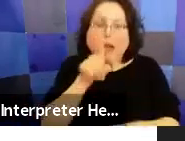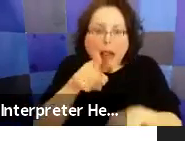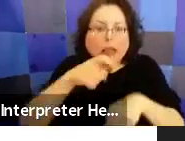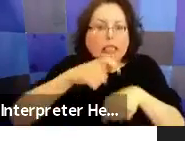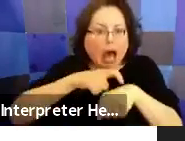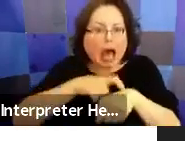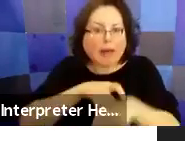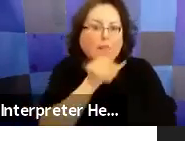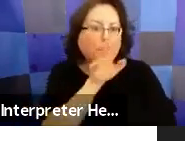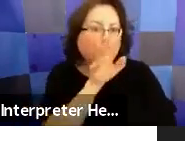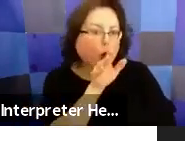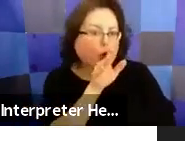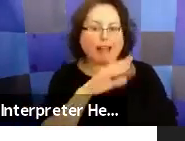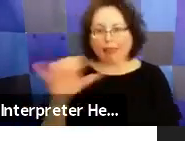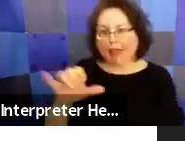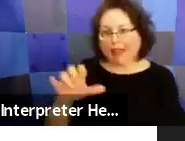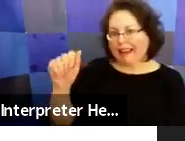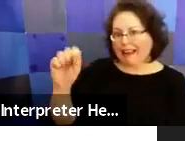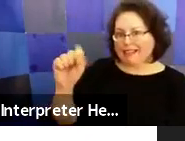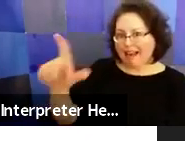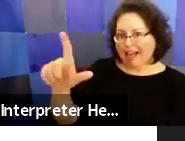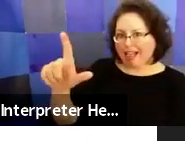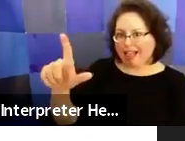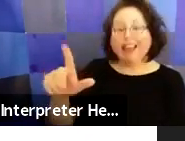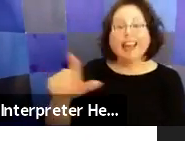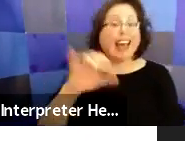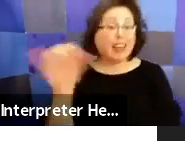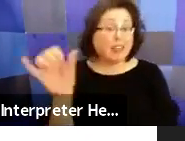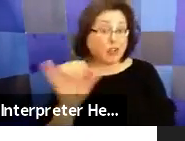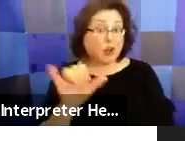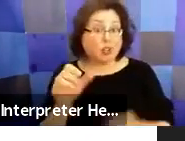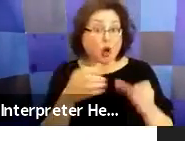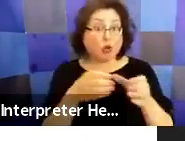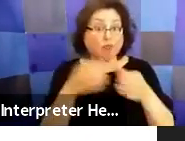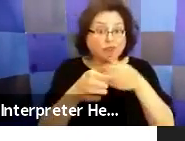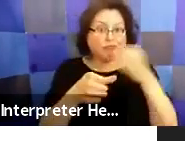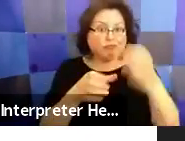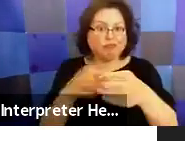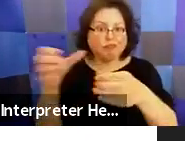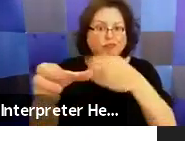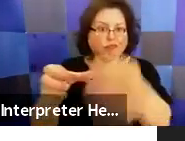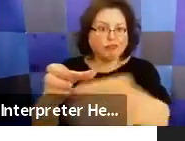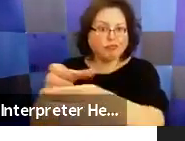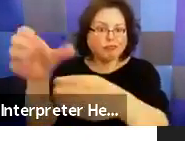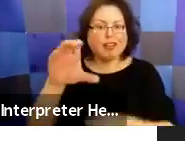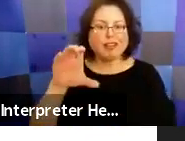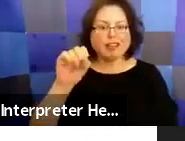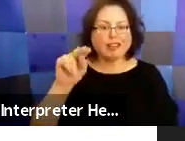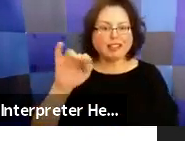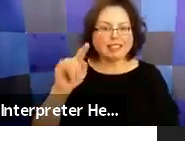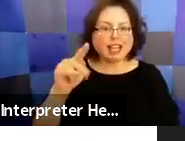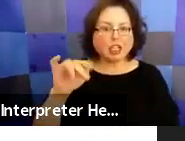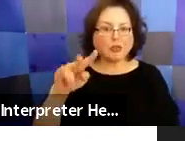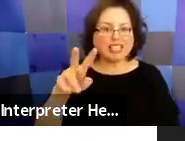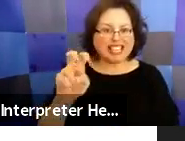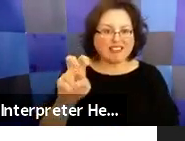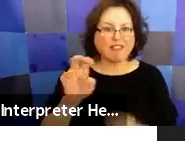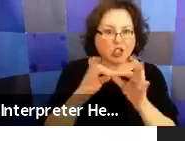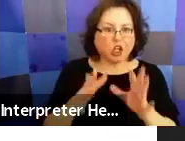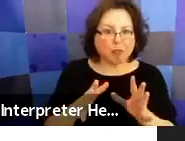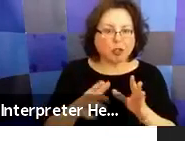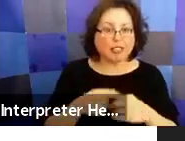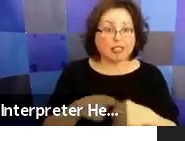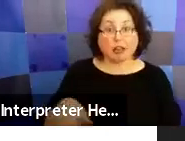as with ASL interpreters. And then there are consecutive interpreters who do kind of stop and start